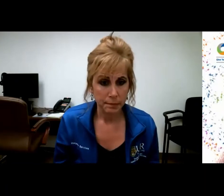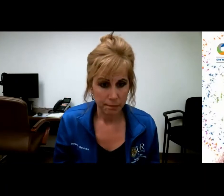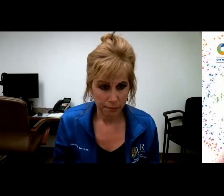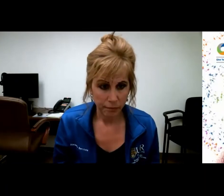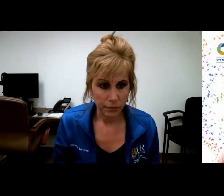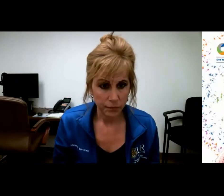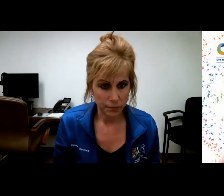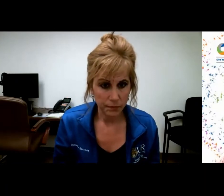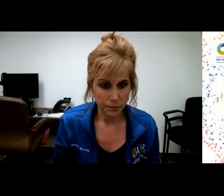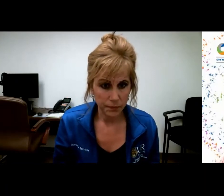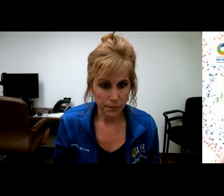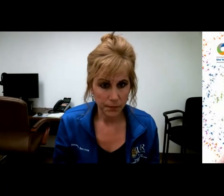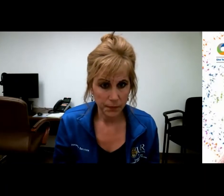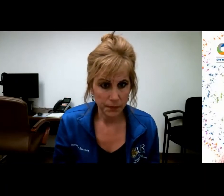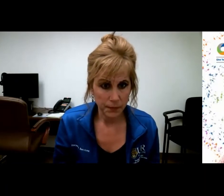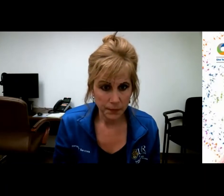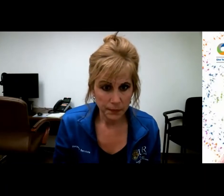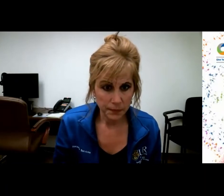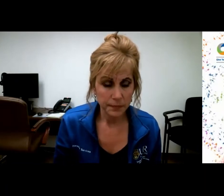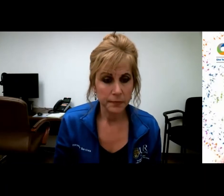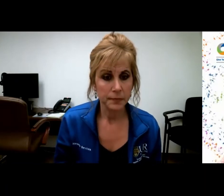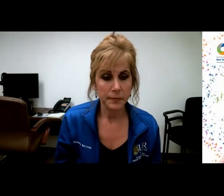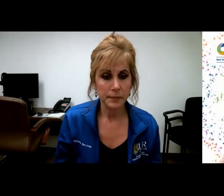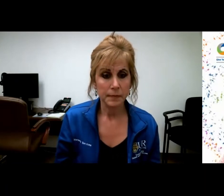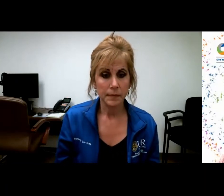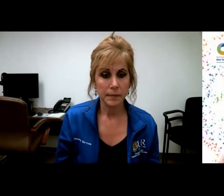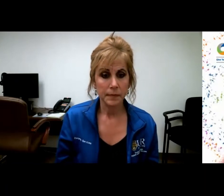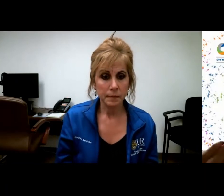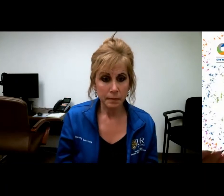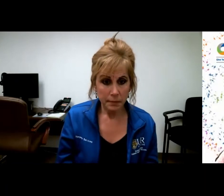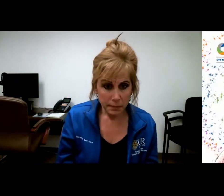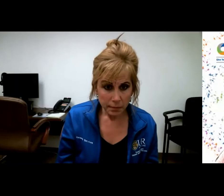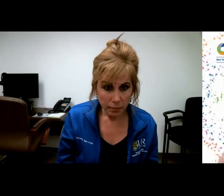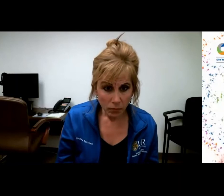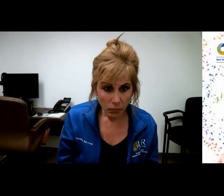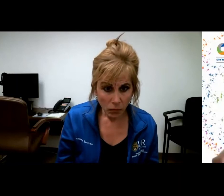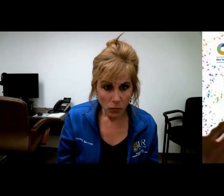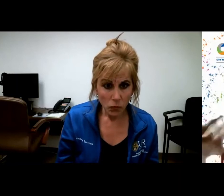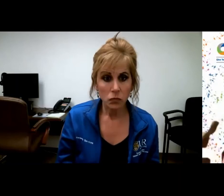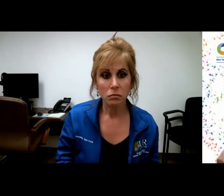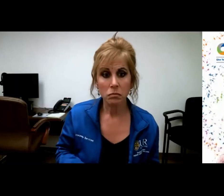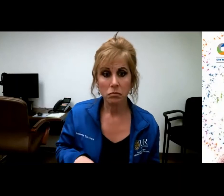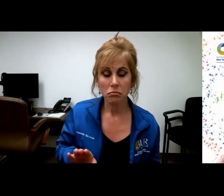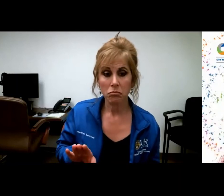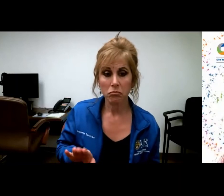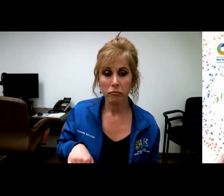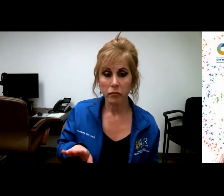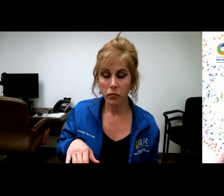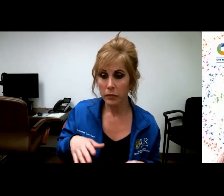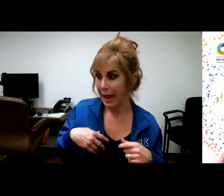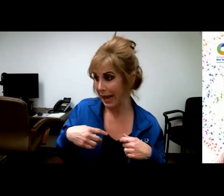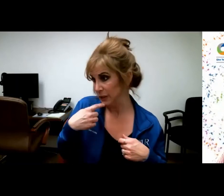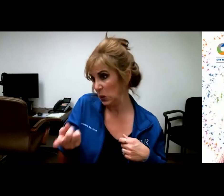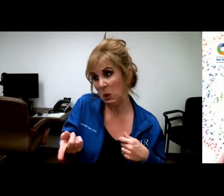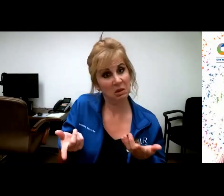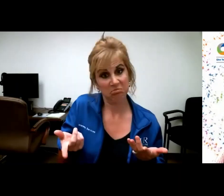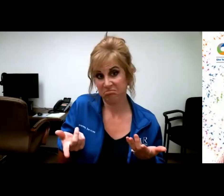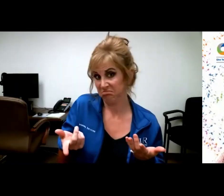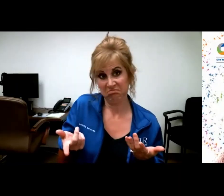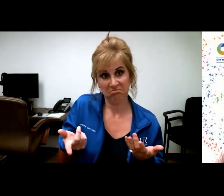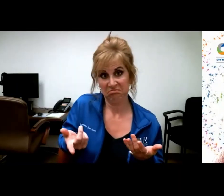women come with the family, that there's no difference, that if he accepts me, he has to accept the family with me. There's no other